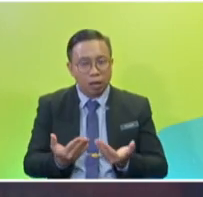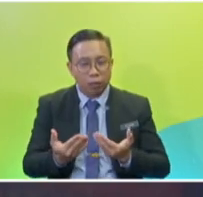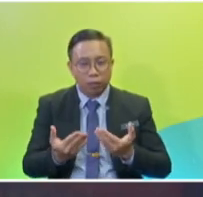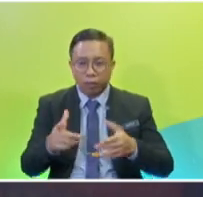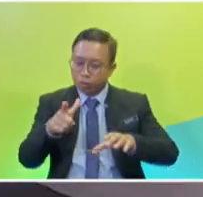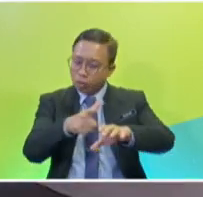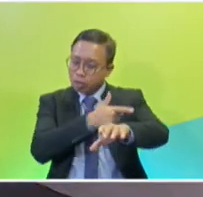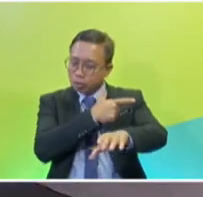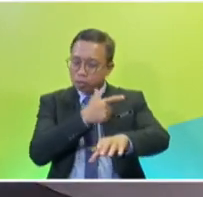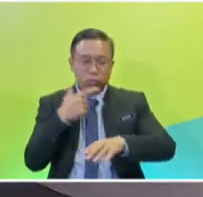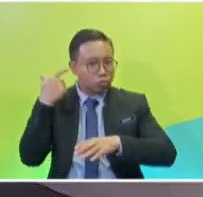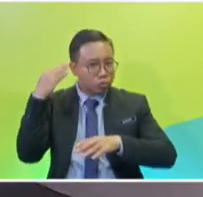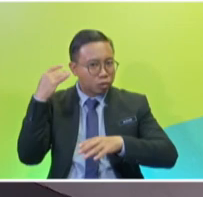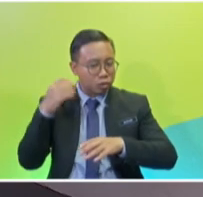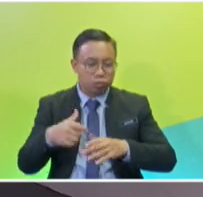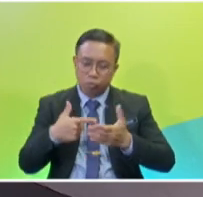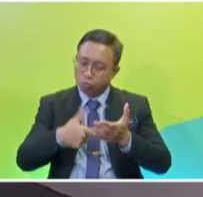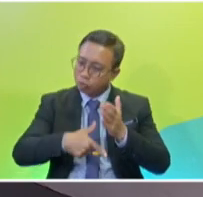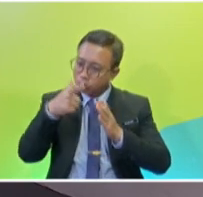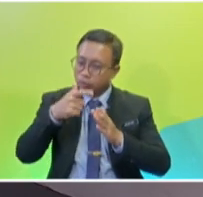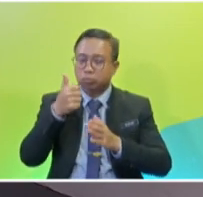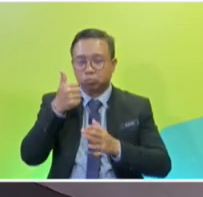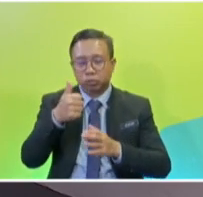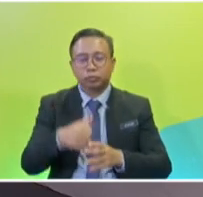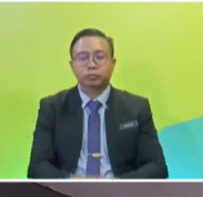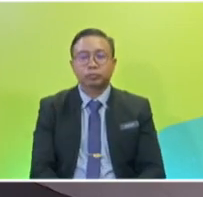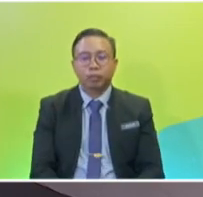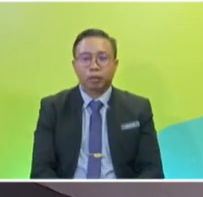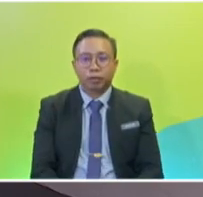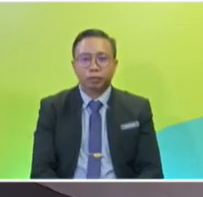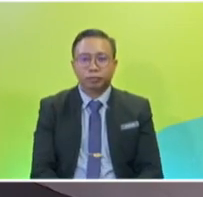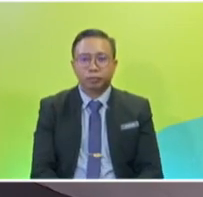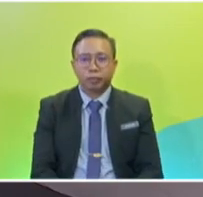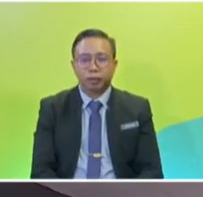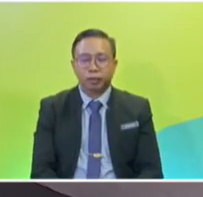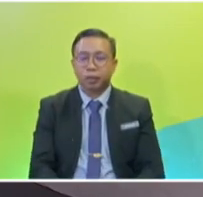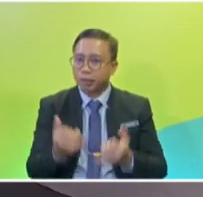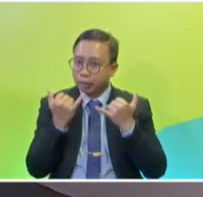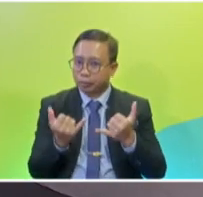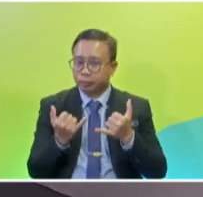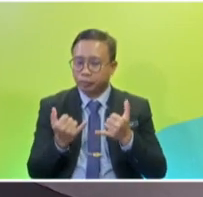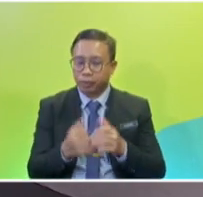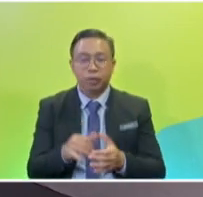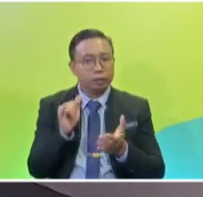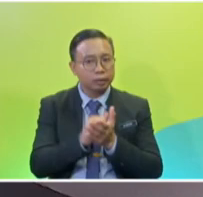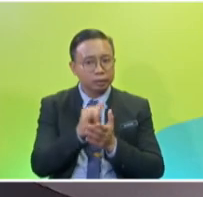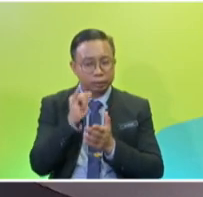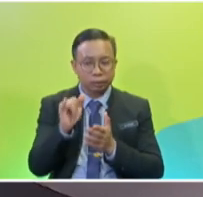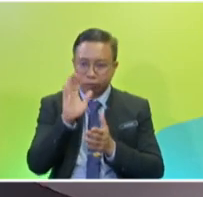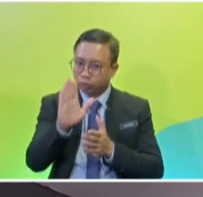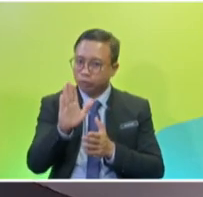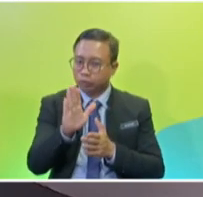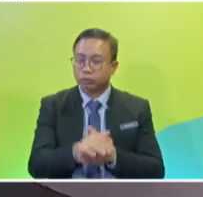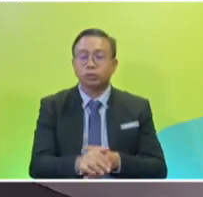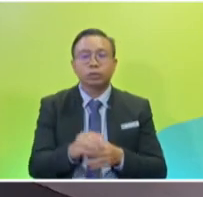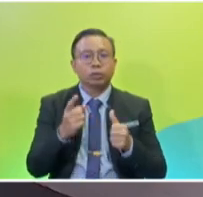and it sounds much, much promising. It does, yes, it does. Okay, mm-hmm, so now, this is your first VA, that is